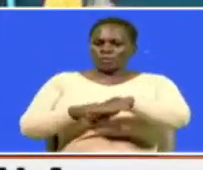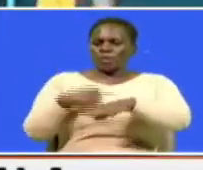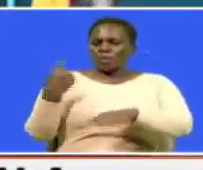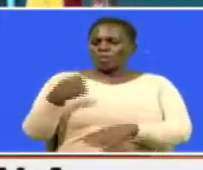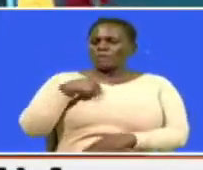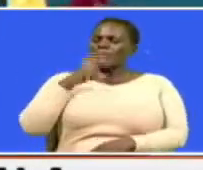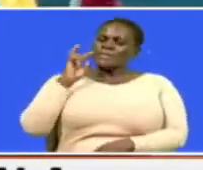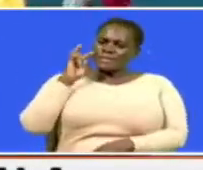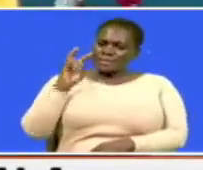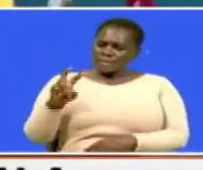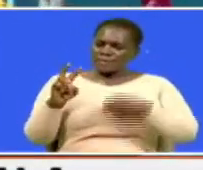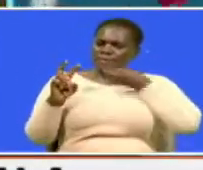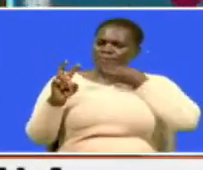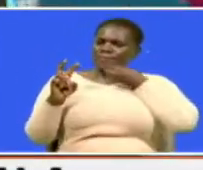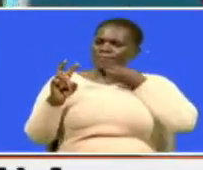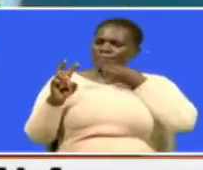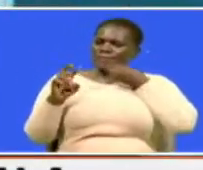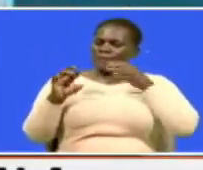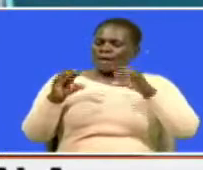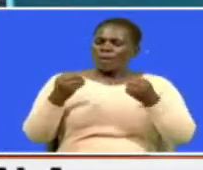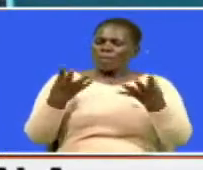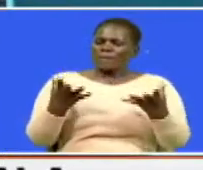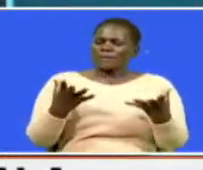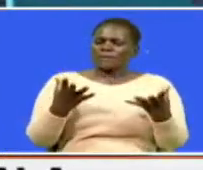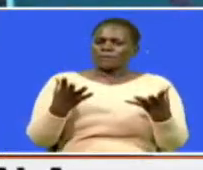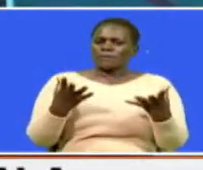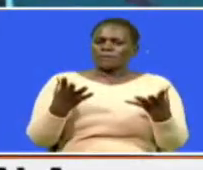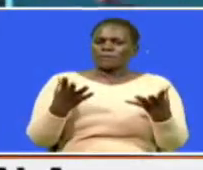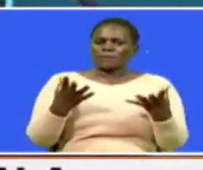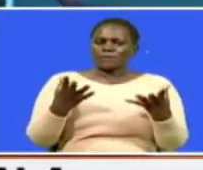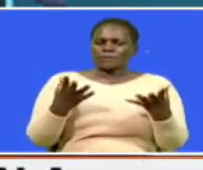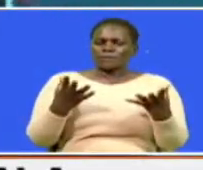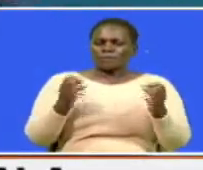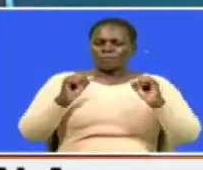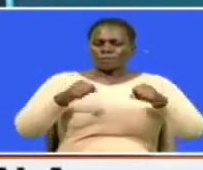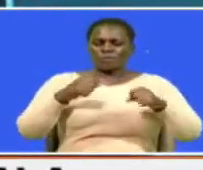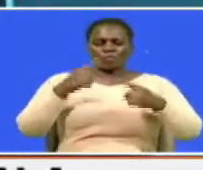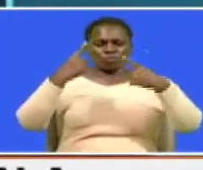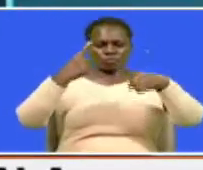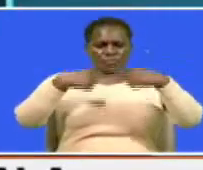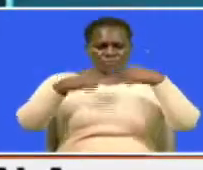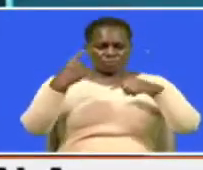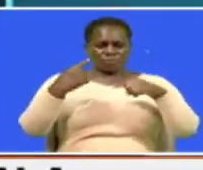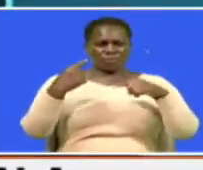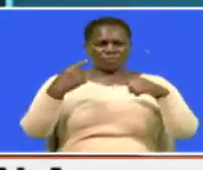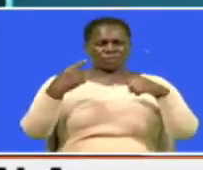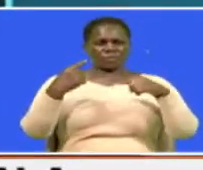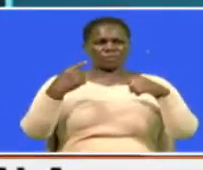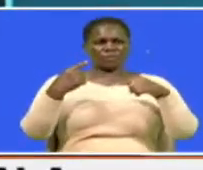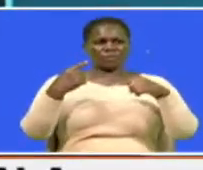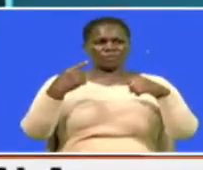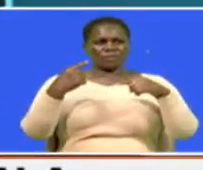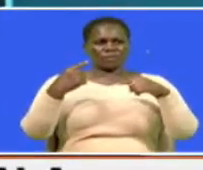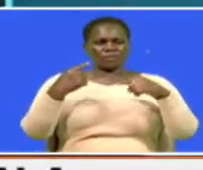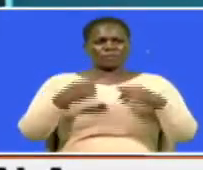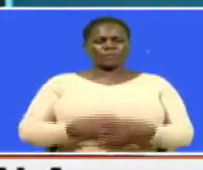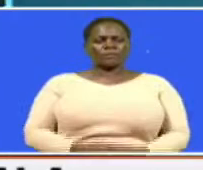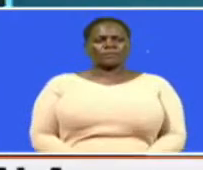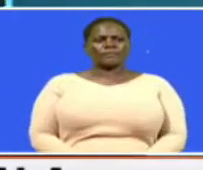just a gala for me to see like where I'm at time wise and stuff. So I wasn't really looking at position.